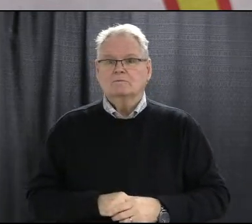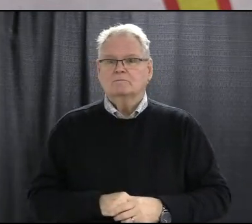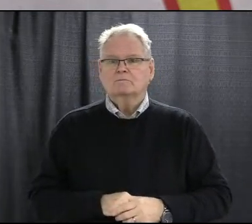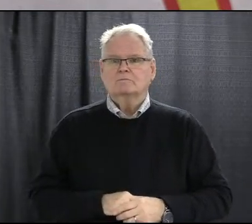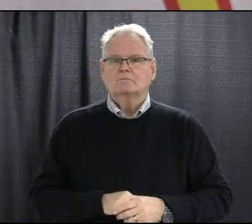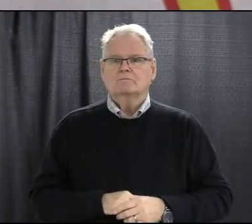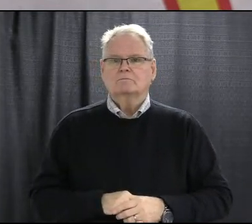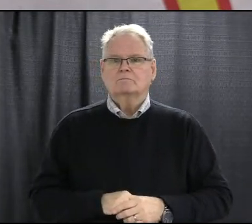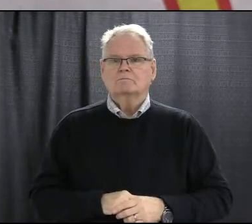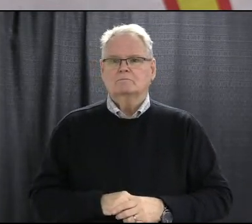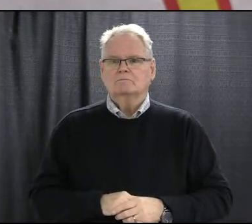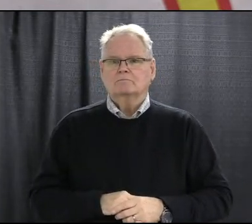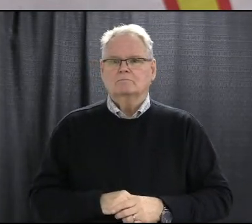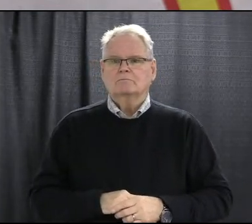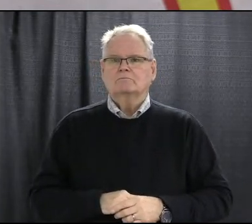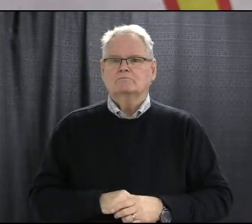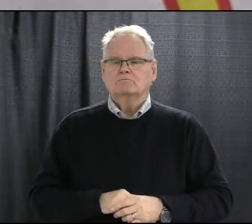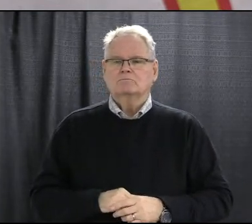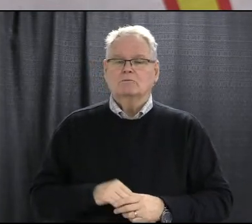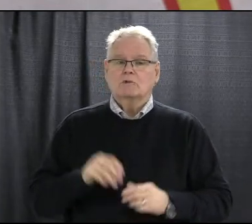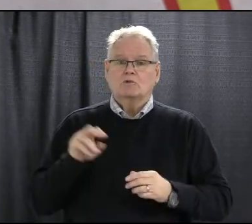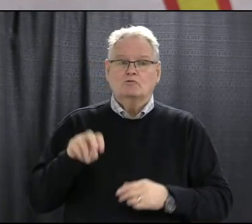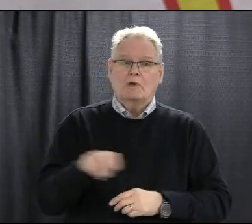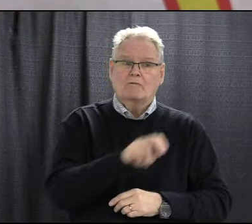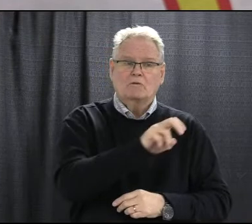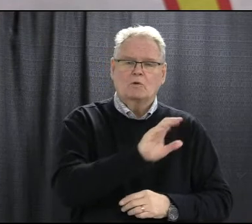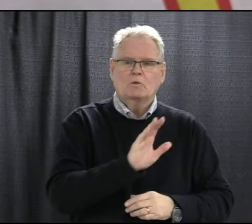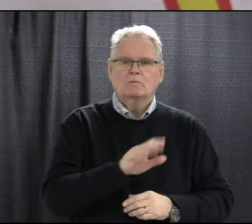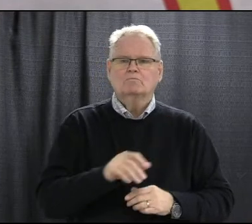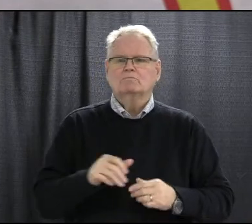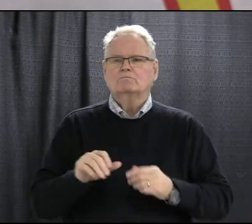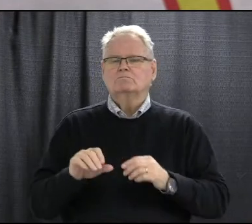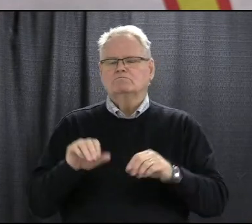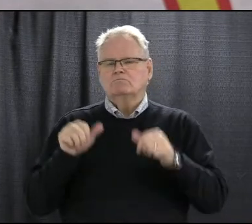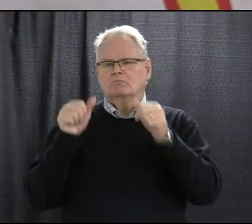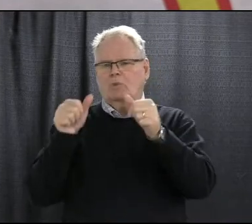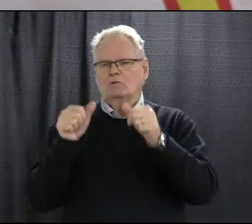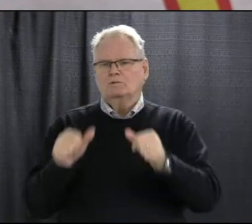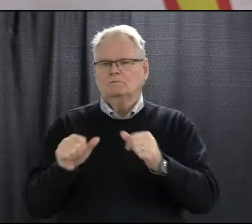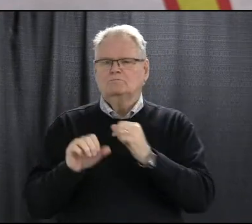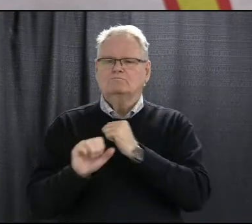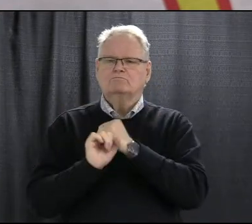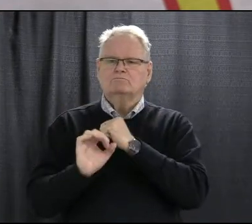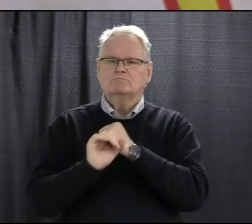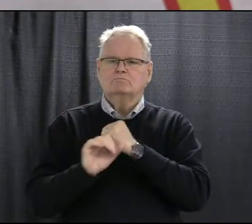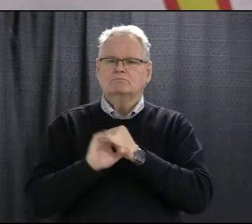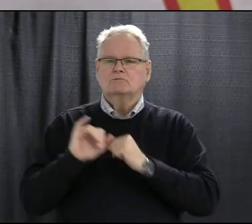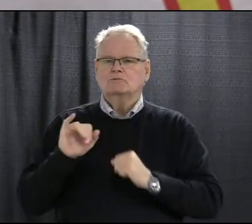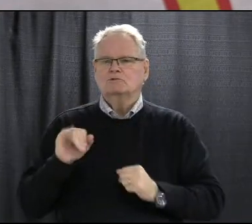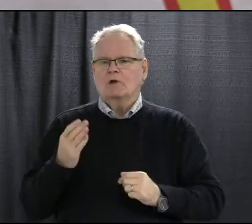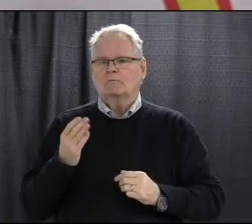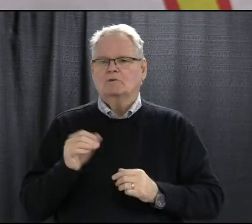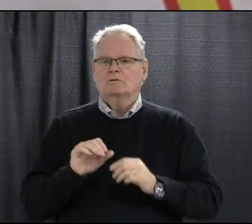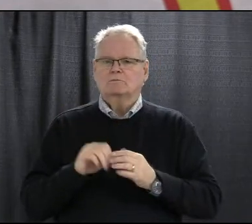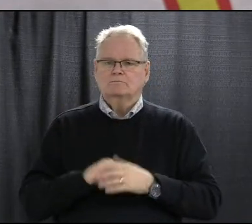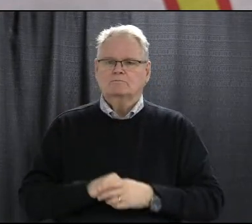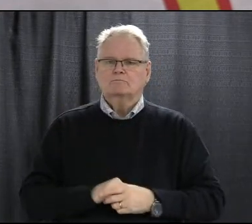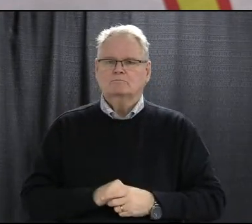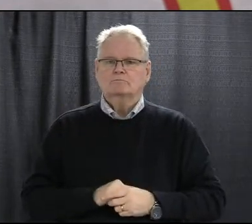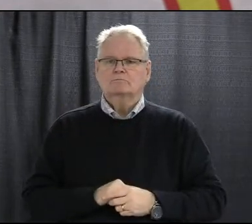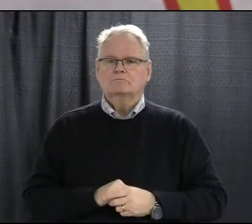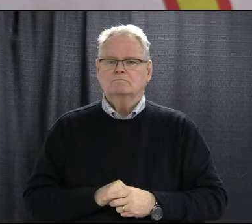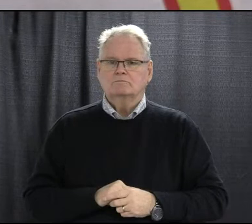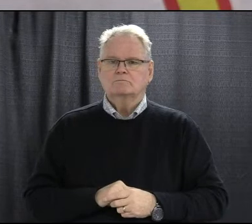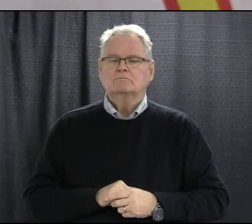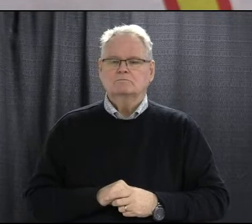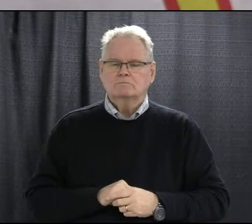ministers met just recently in Prince Edward Island, we'd talked about this very topic. And passive recruitment